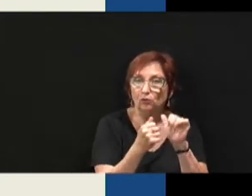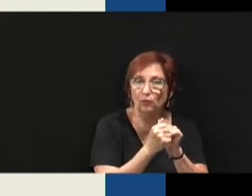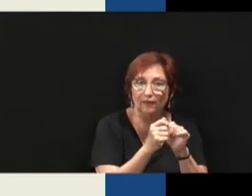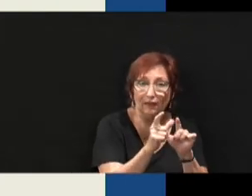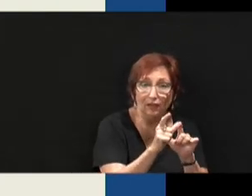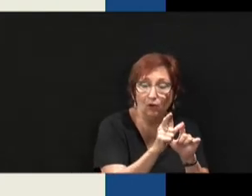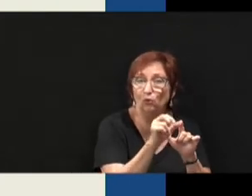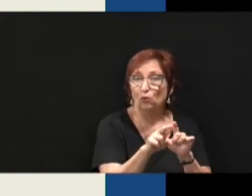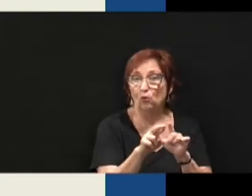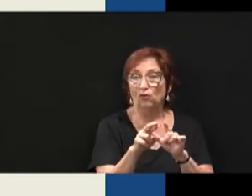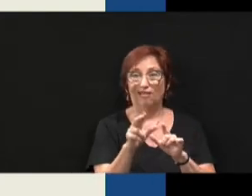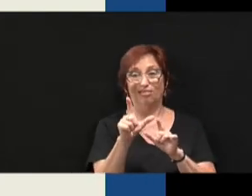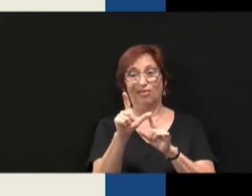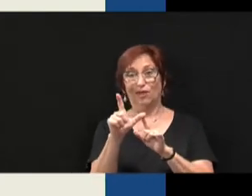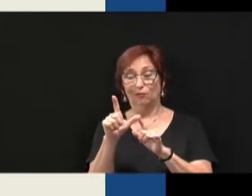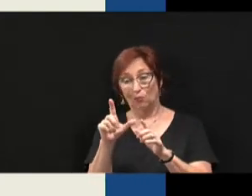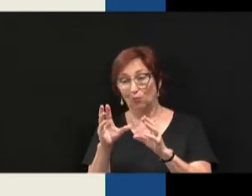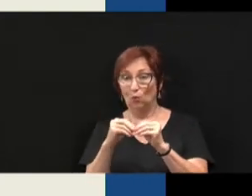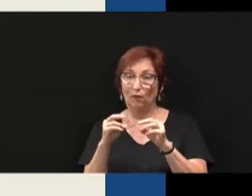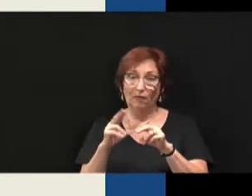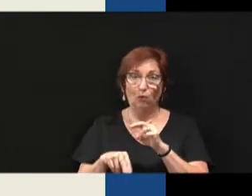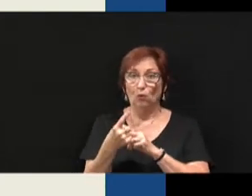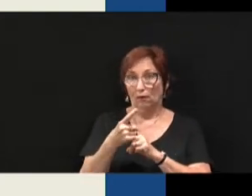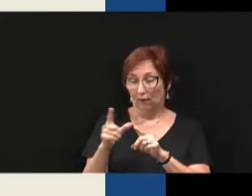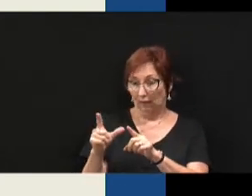letters or grapheme.